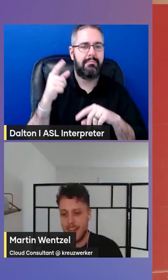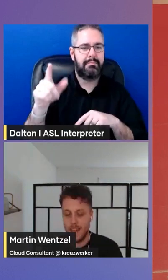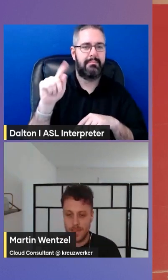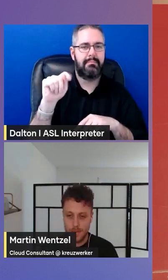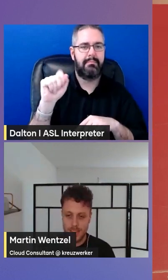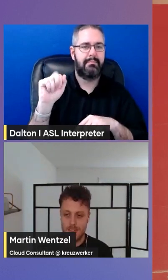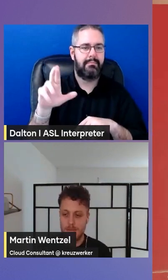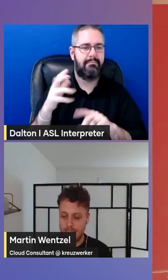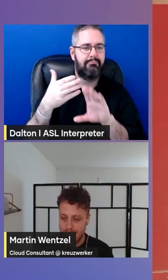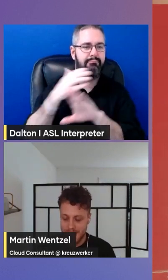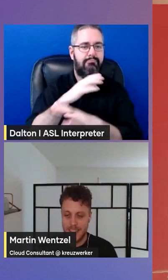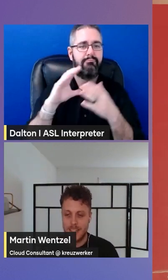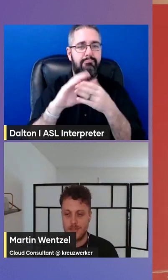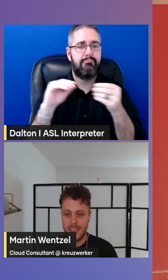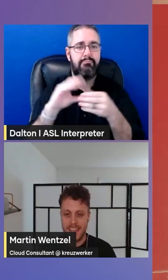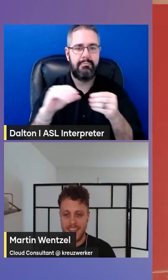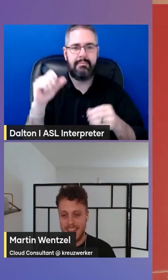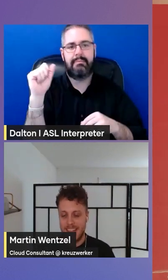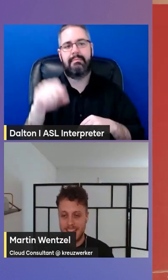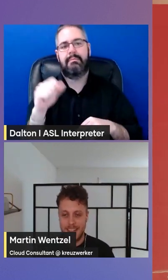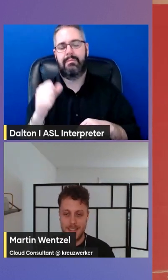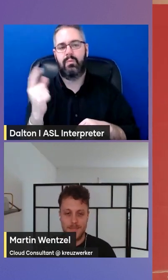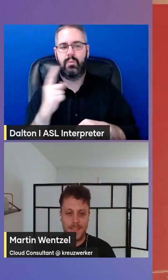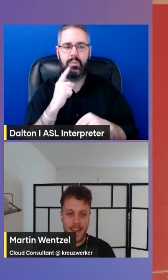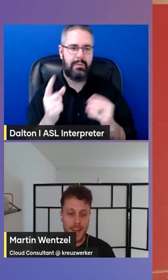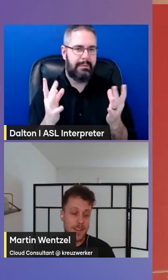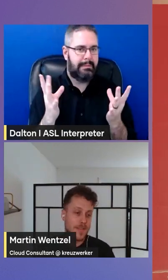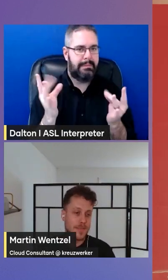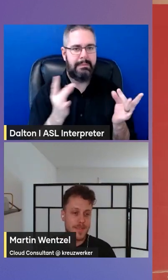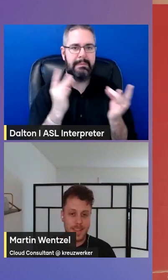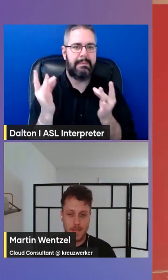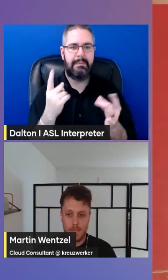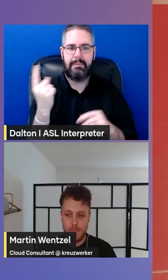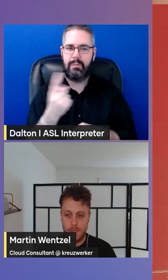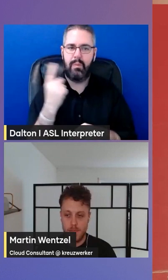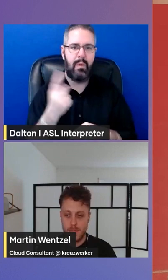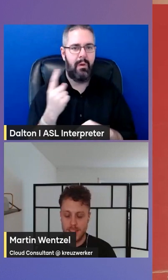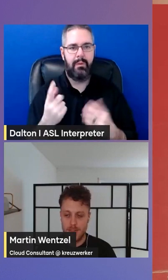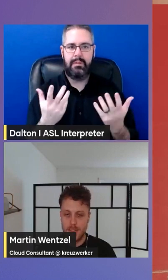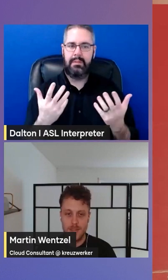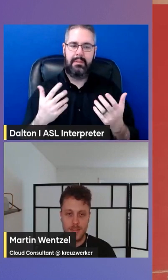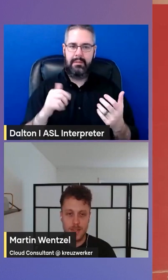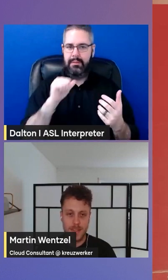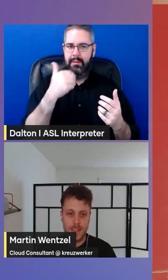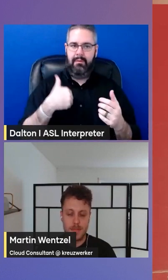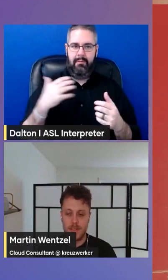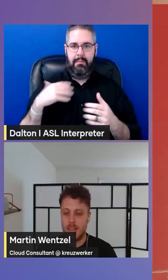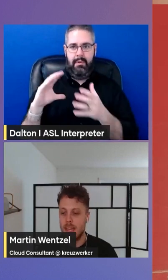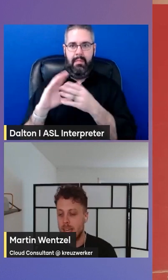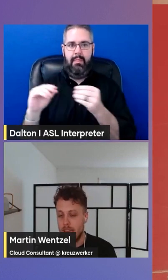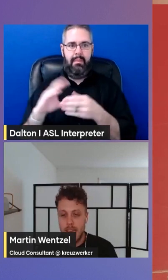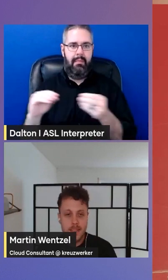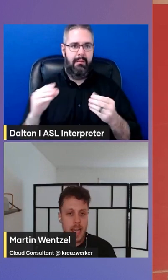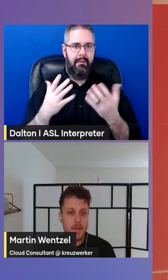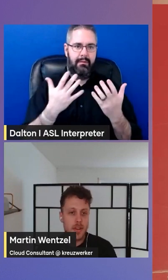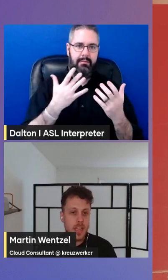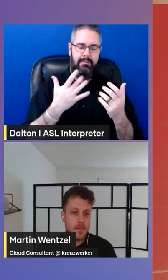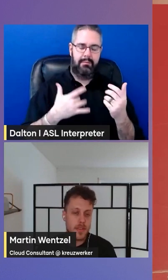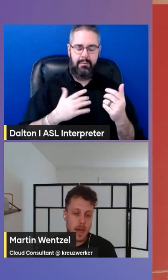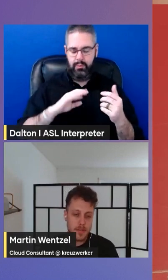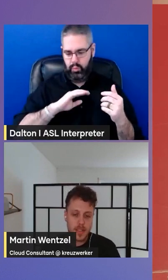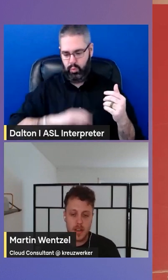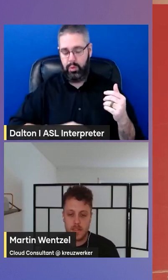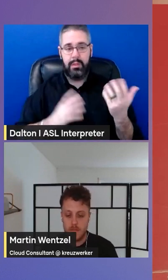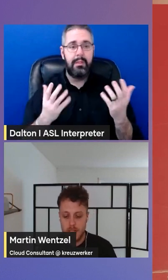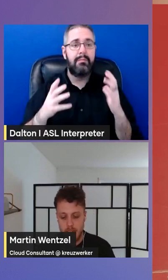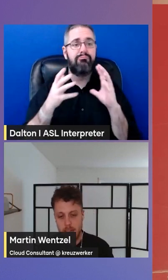yes, live demos are always tricky. I don't have them for my talk, which I'm glad about. Yes, I'll be talking about